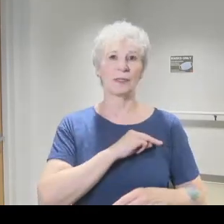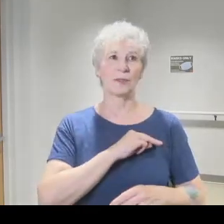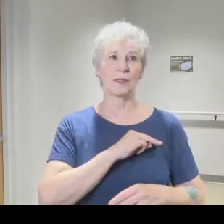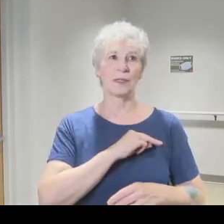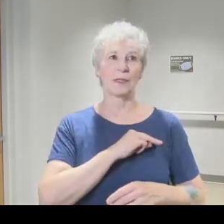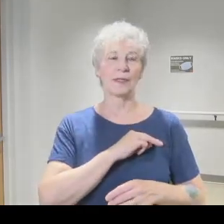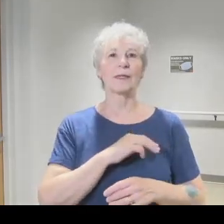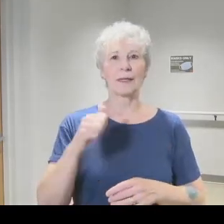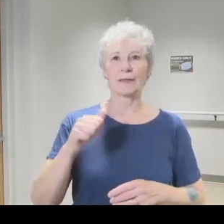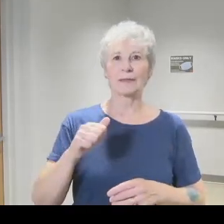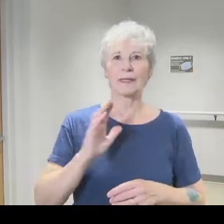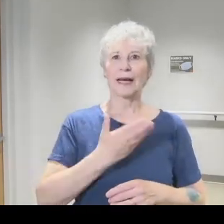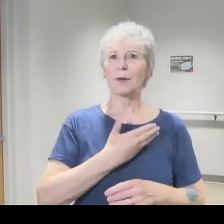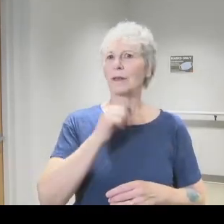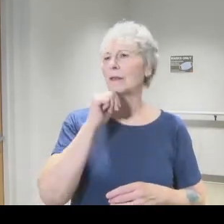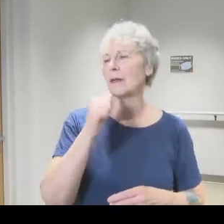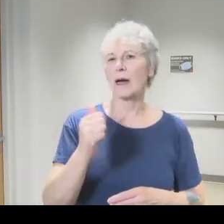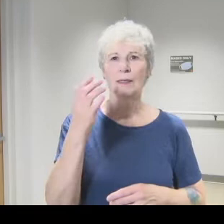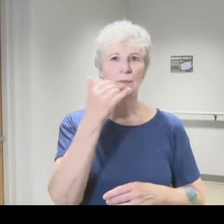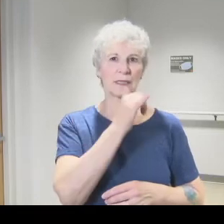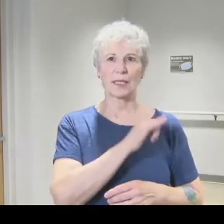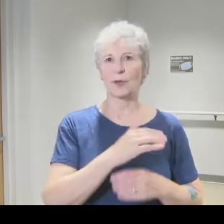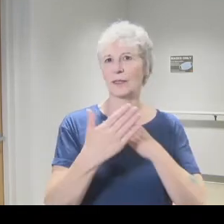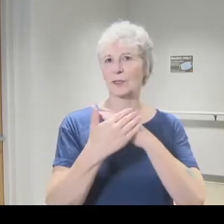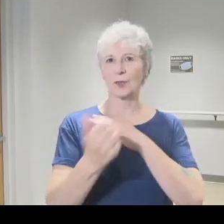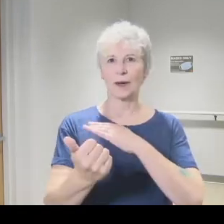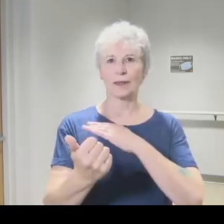did hear that right, our not-so-mysterious call to missions.